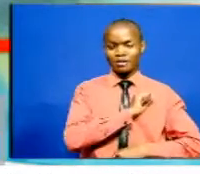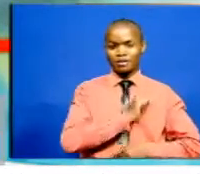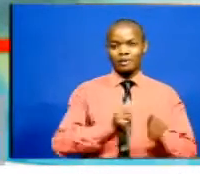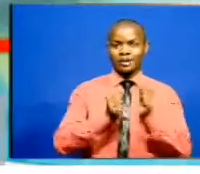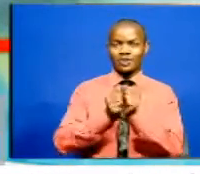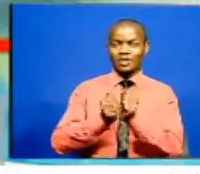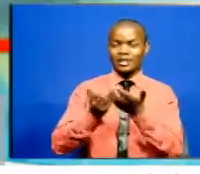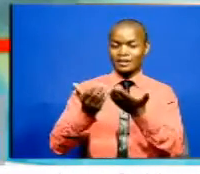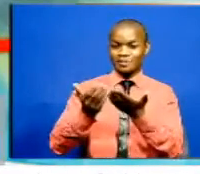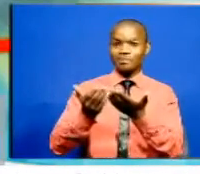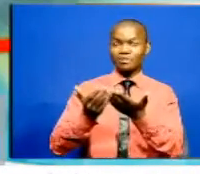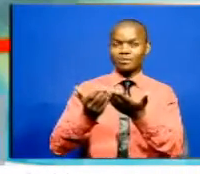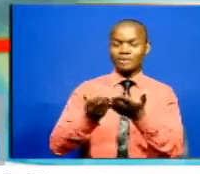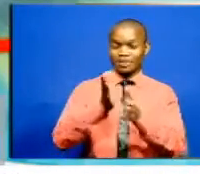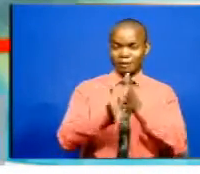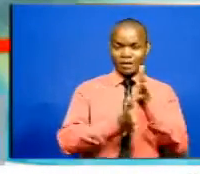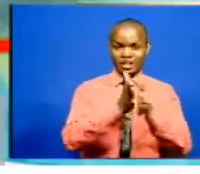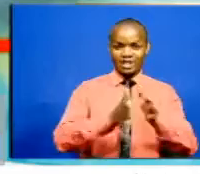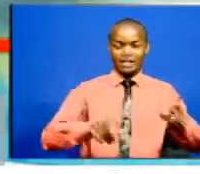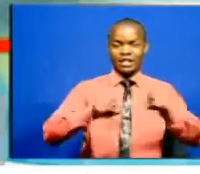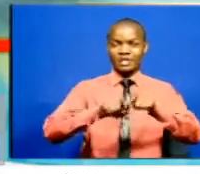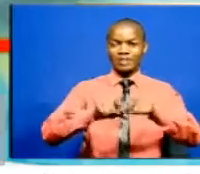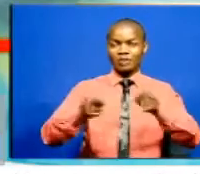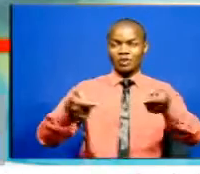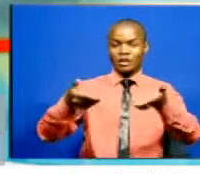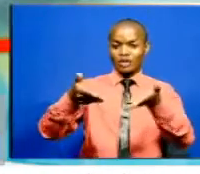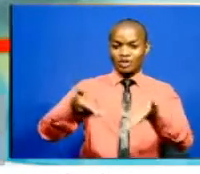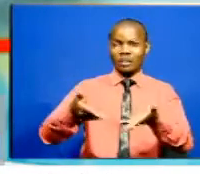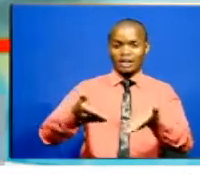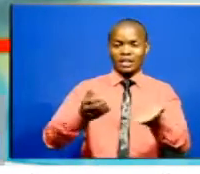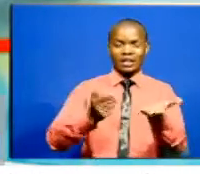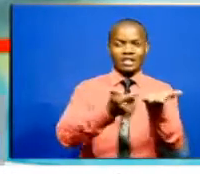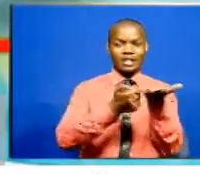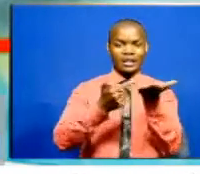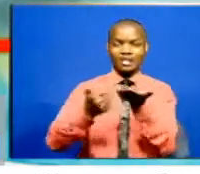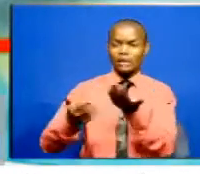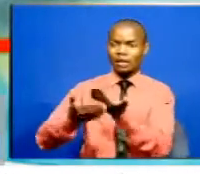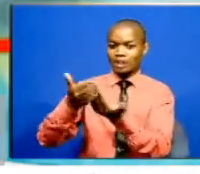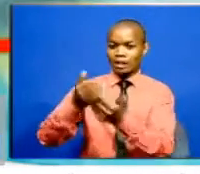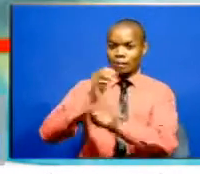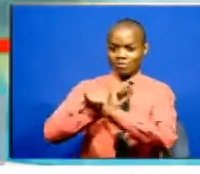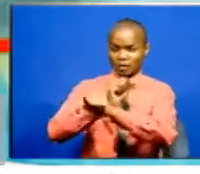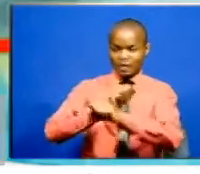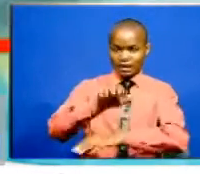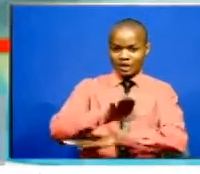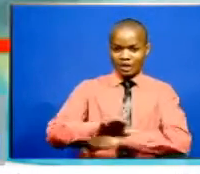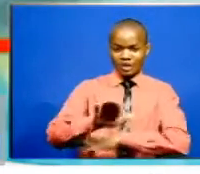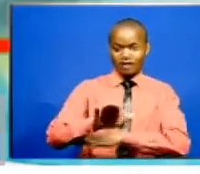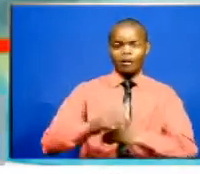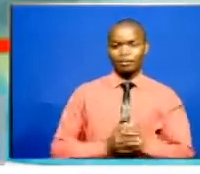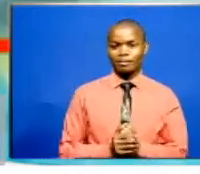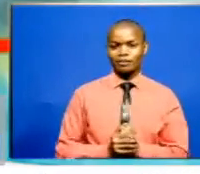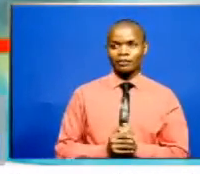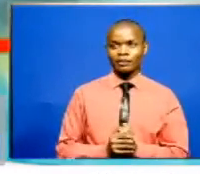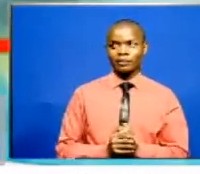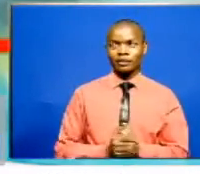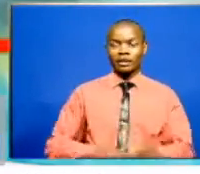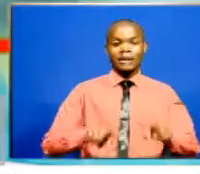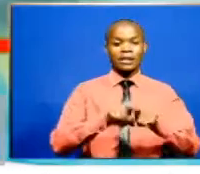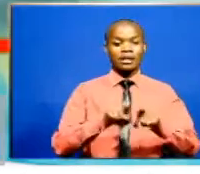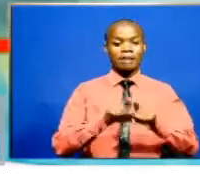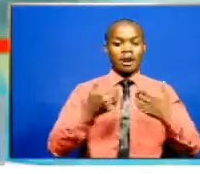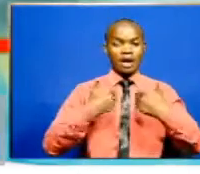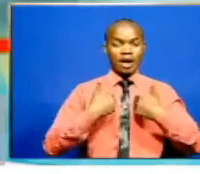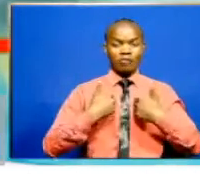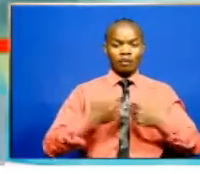sign language interpretation. And today we are looking at matters conservation, and we are privileged to be hosting Dr.